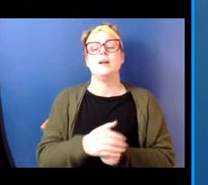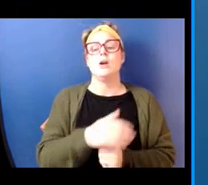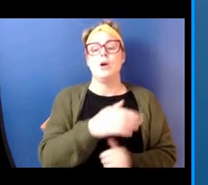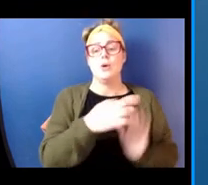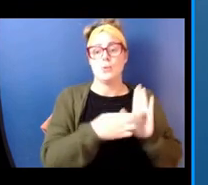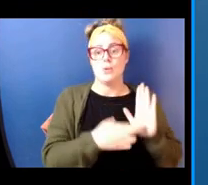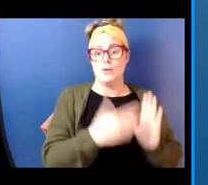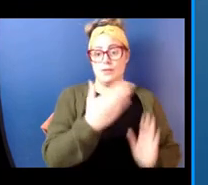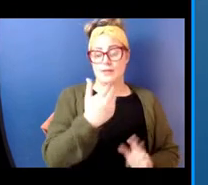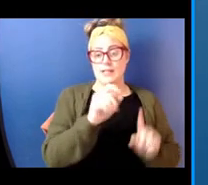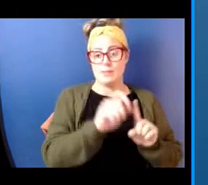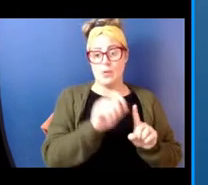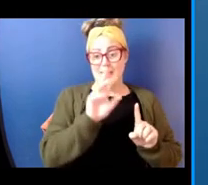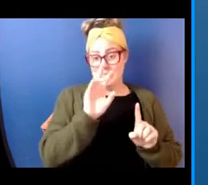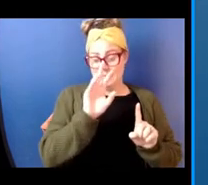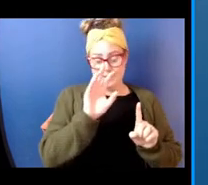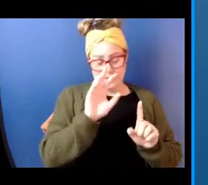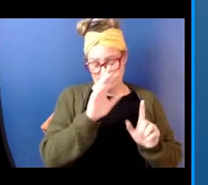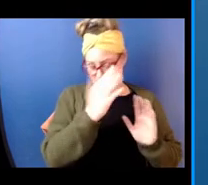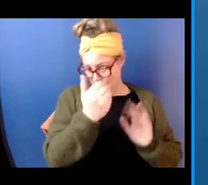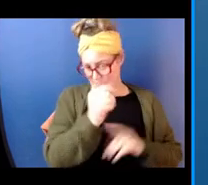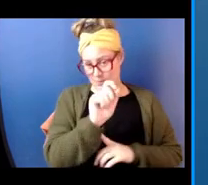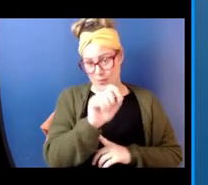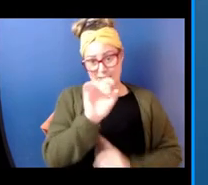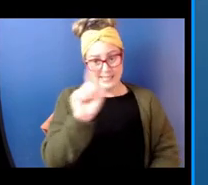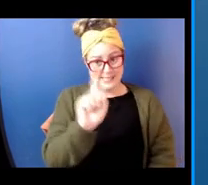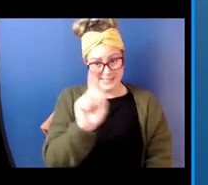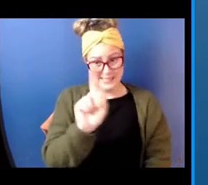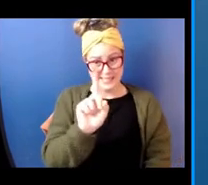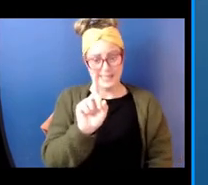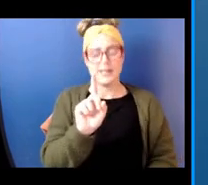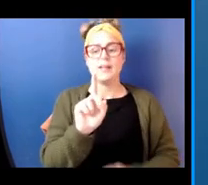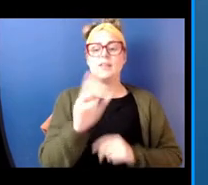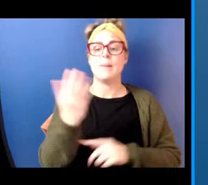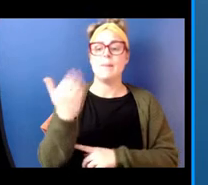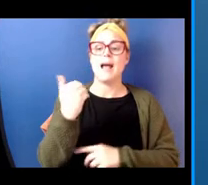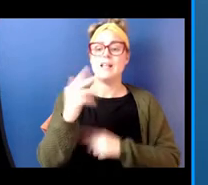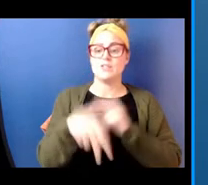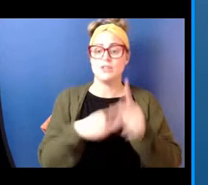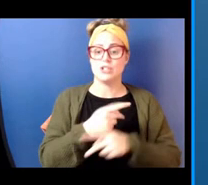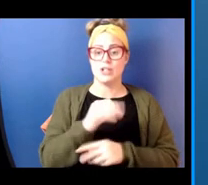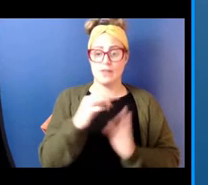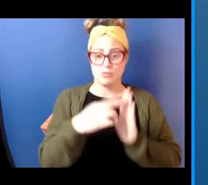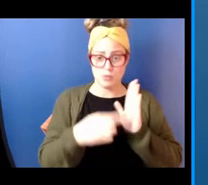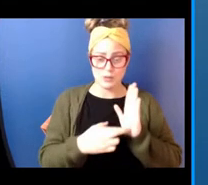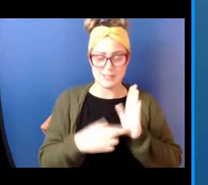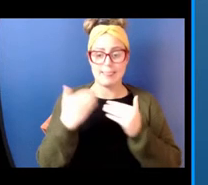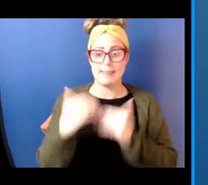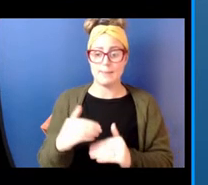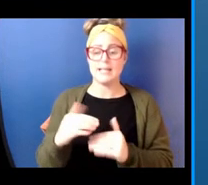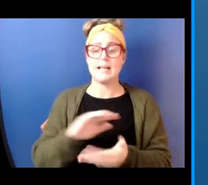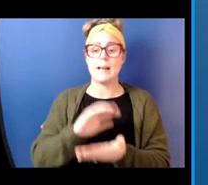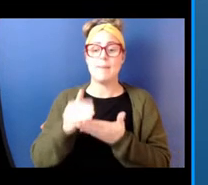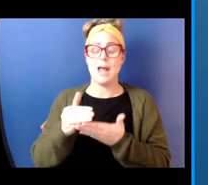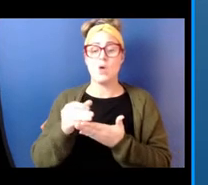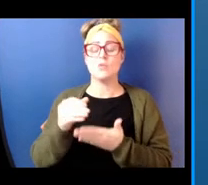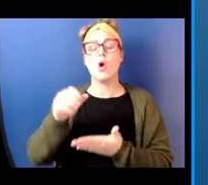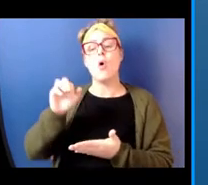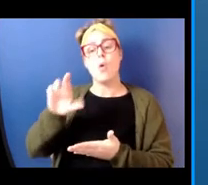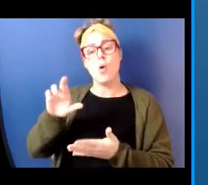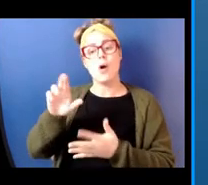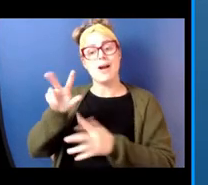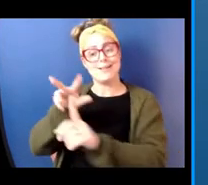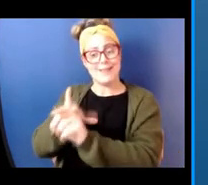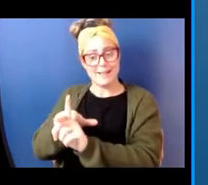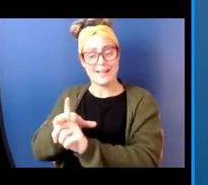in past versions of the rules limited the amount a delegate or an alternate could be assessed to be on